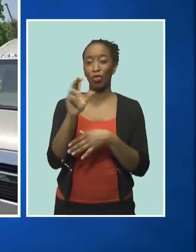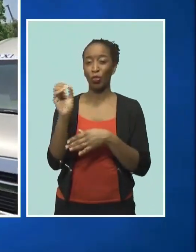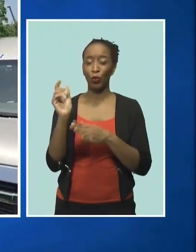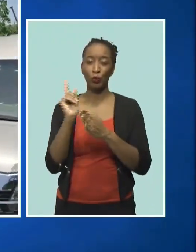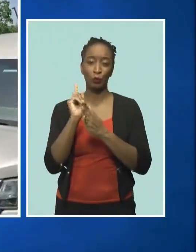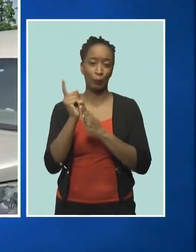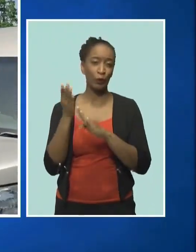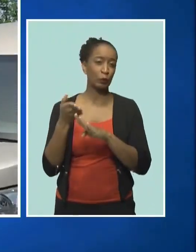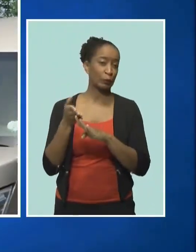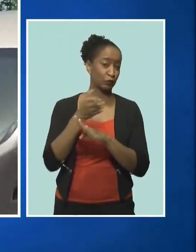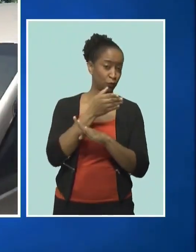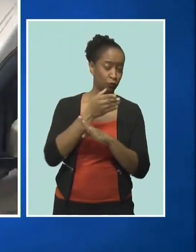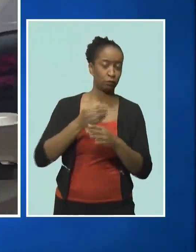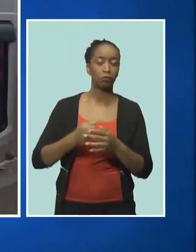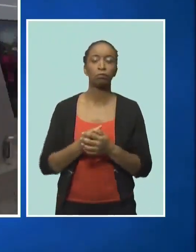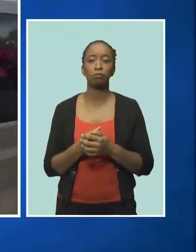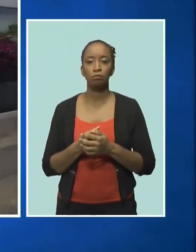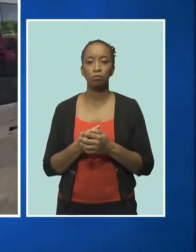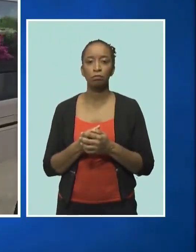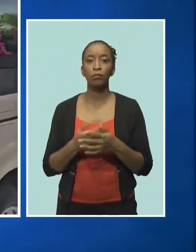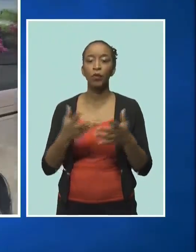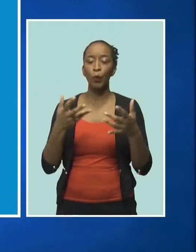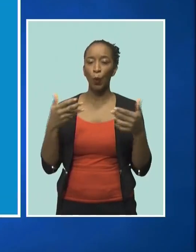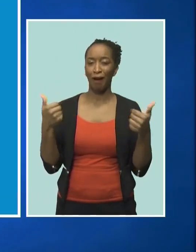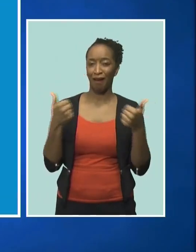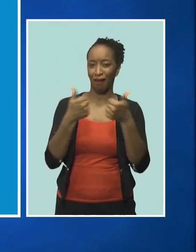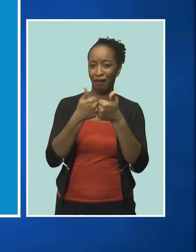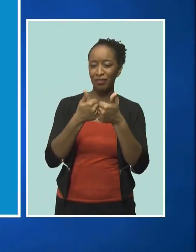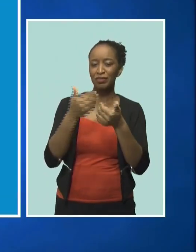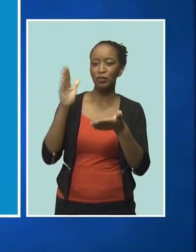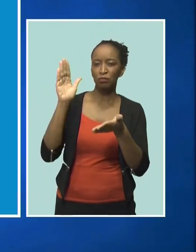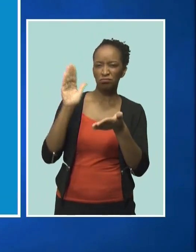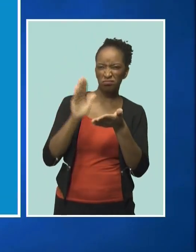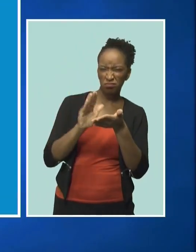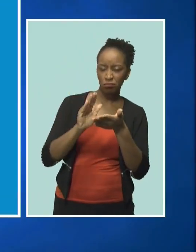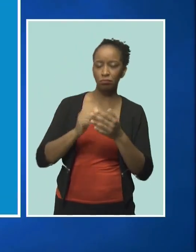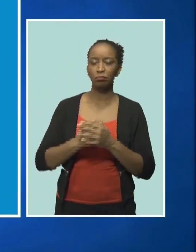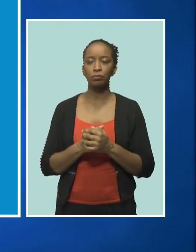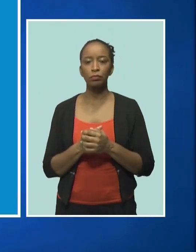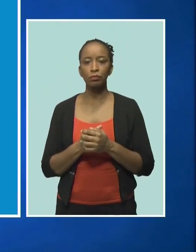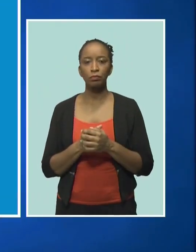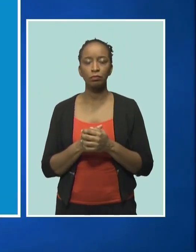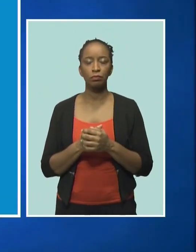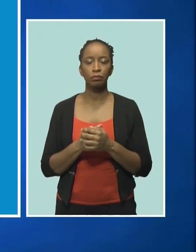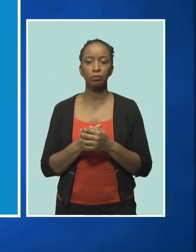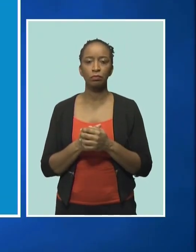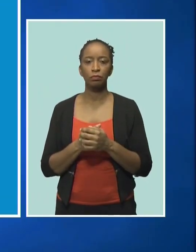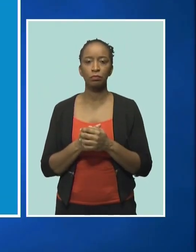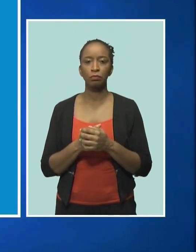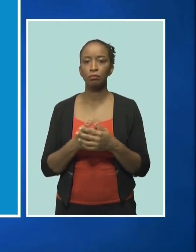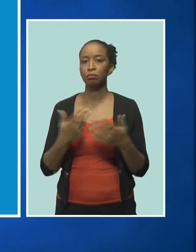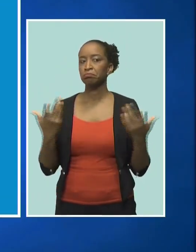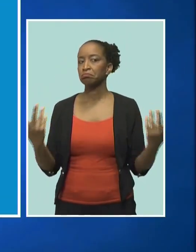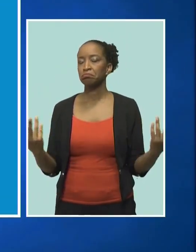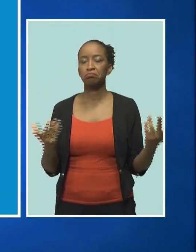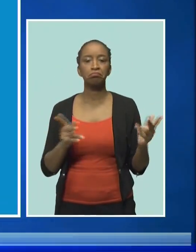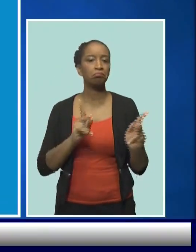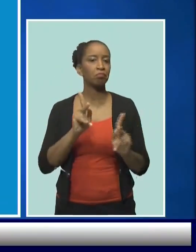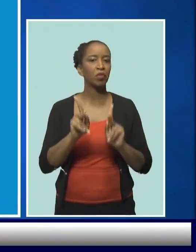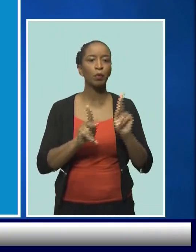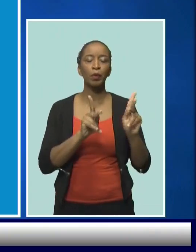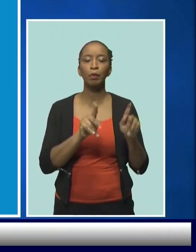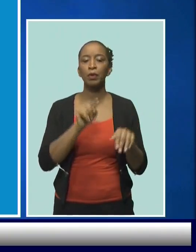have a role to play in reducing accidents. Even the persons that have establishments that are